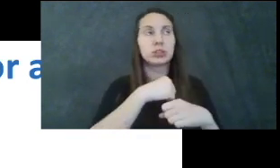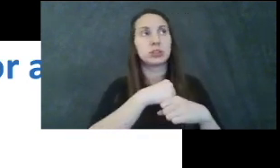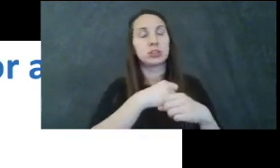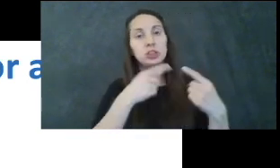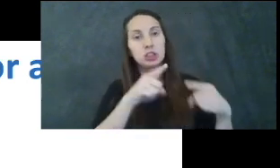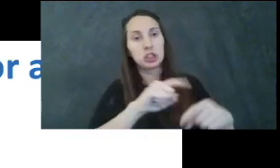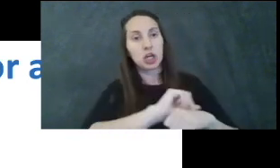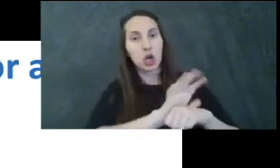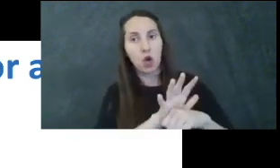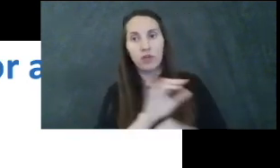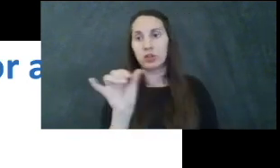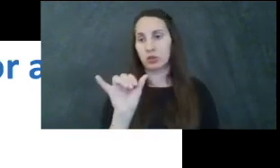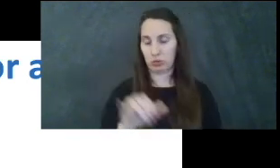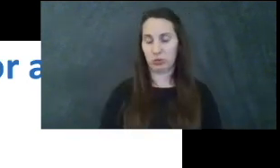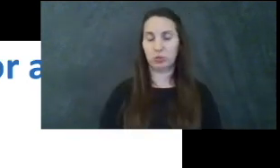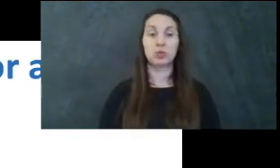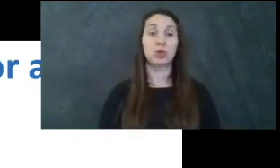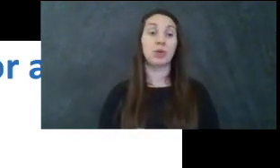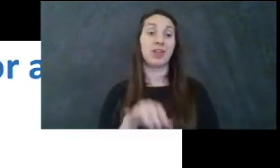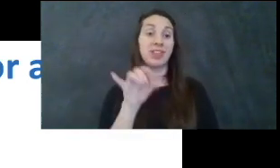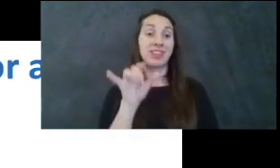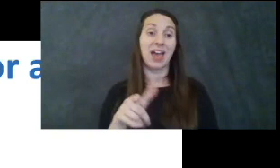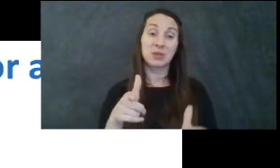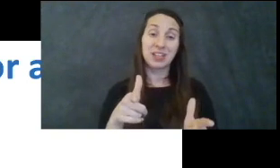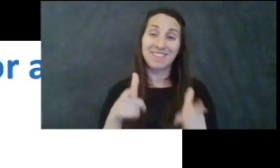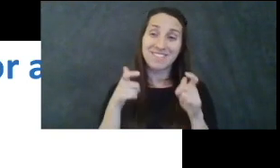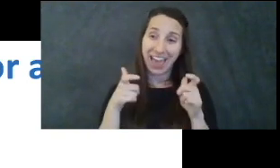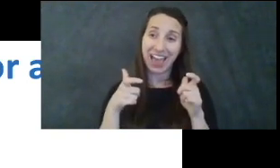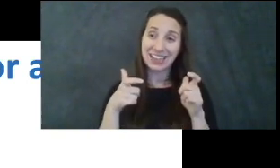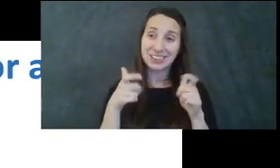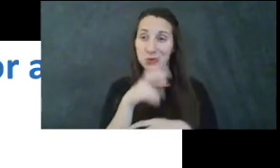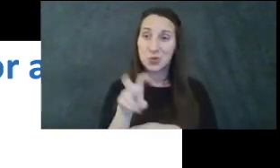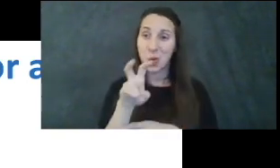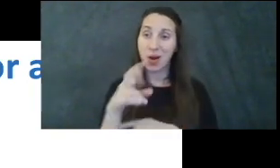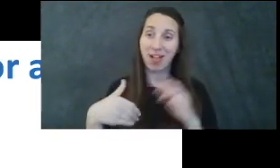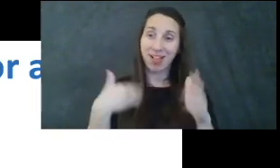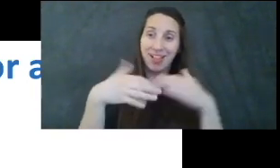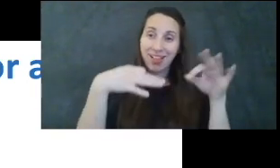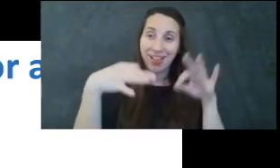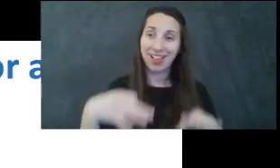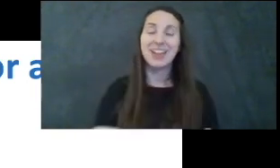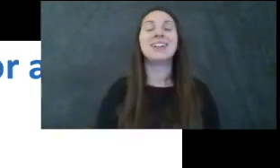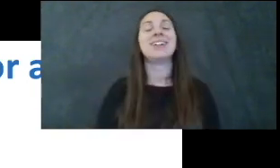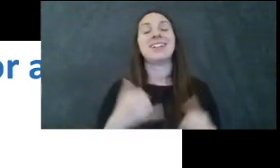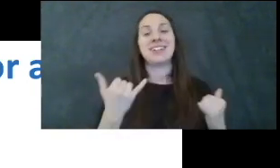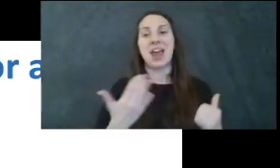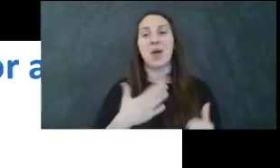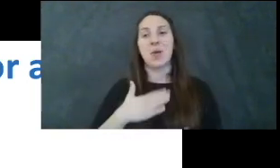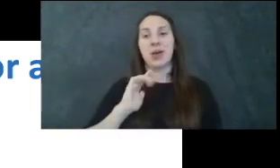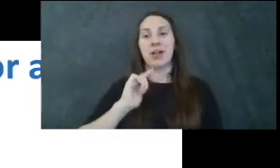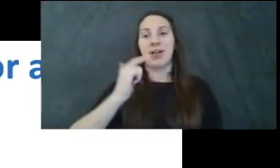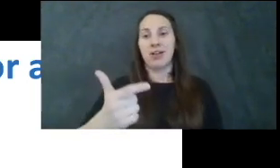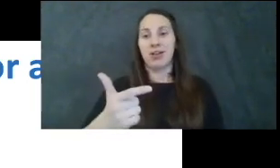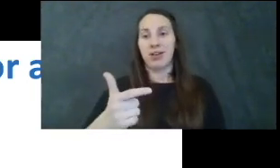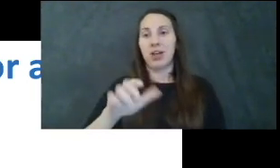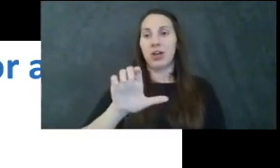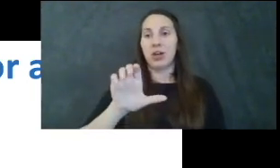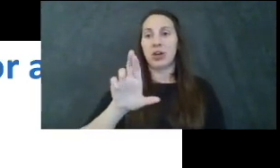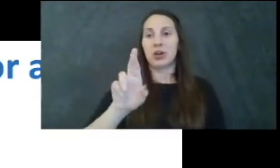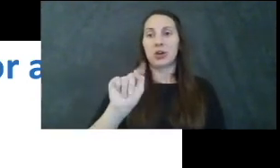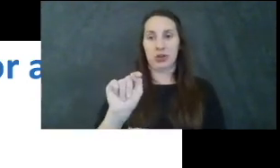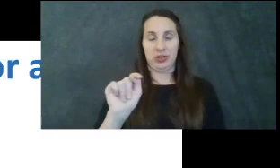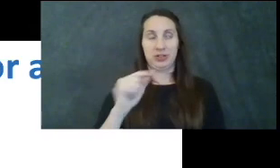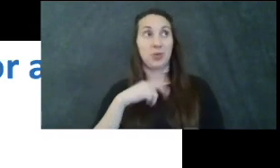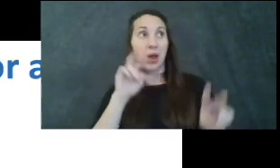era. So that is a very fast tour of the landscape, and I'll turn it over to Kurt, and looking forward to